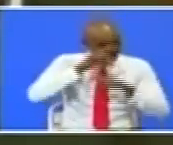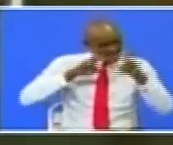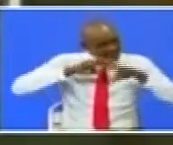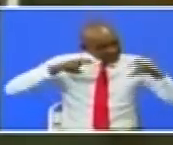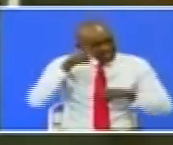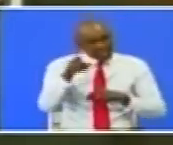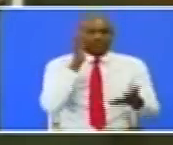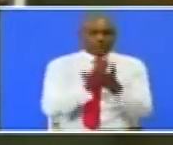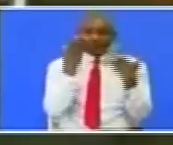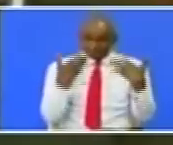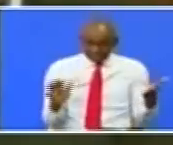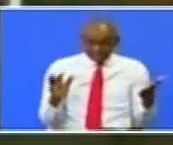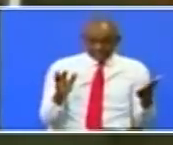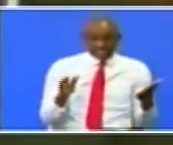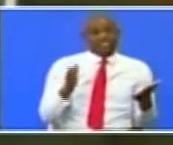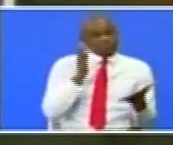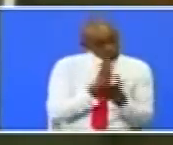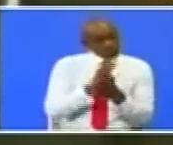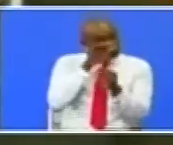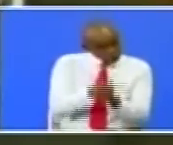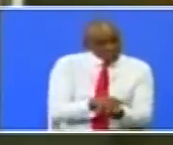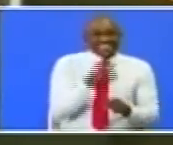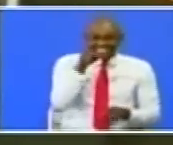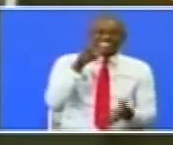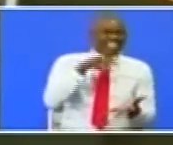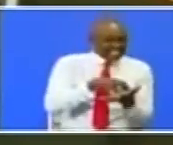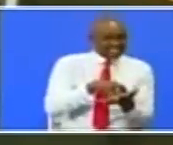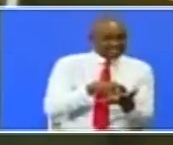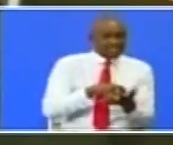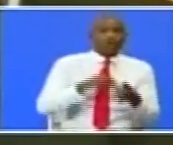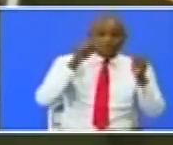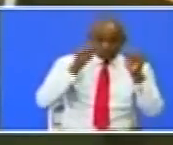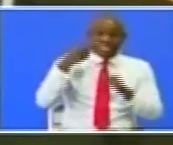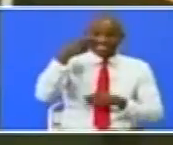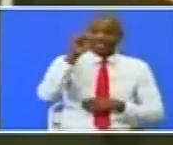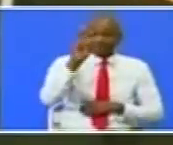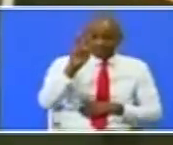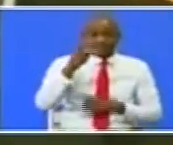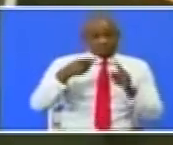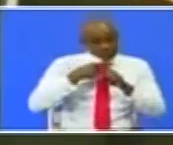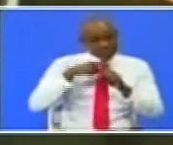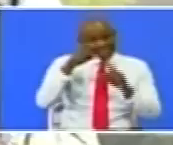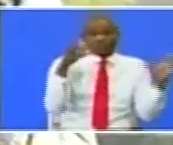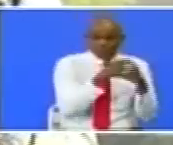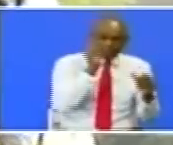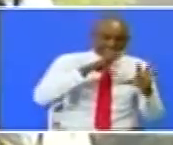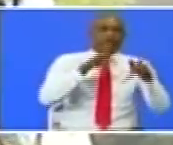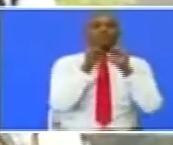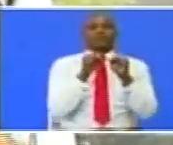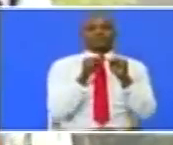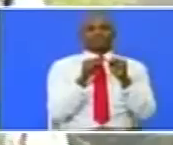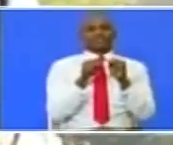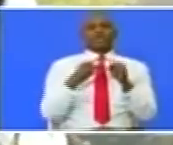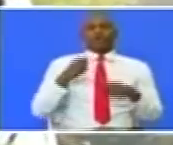and we confirm indeed the child was discriminated. This is a case that even the HIV Equity Tribunal need to pick up. Now there